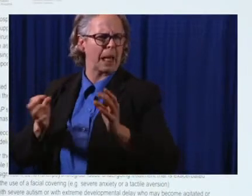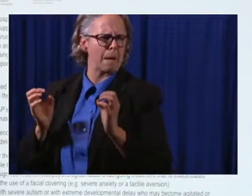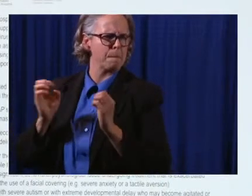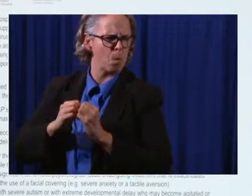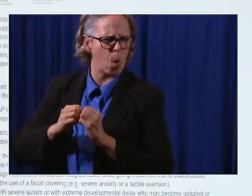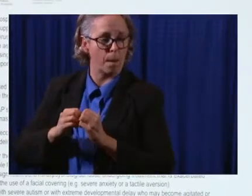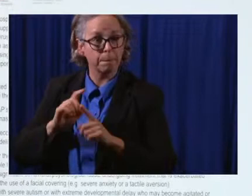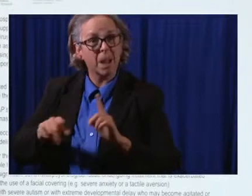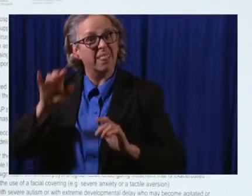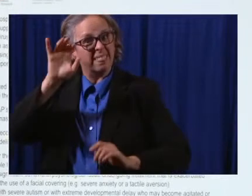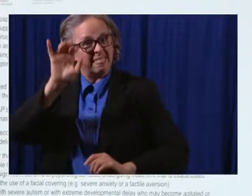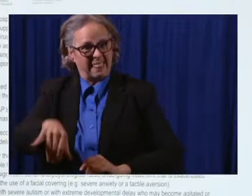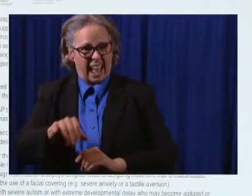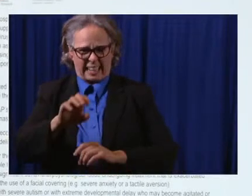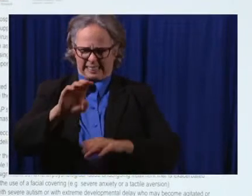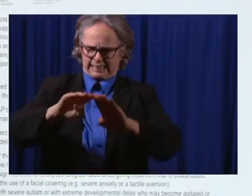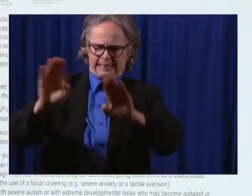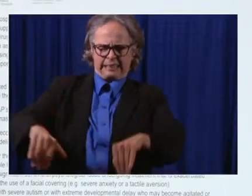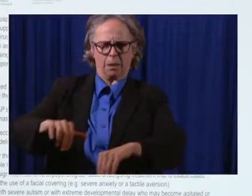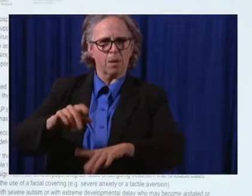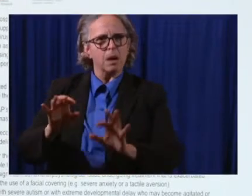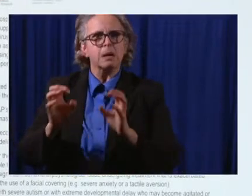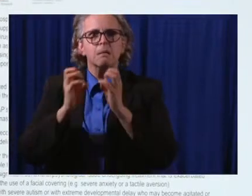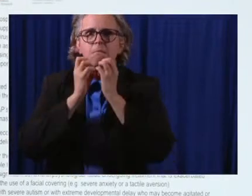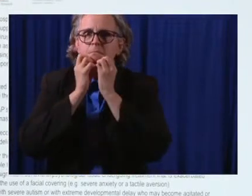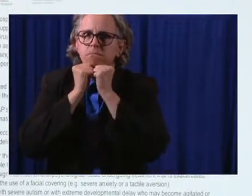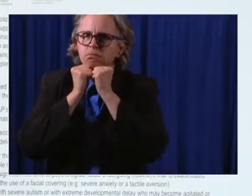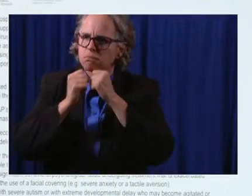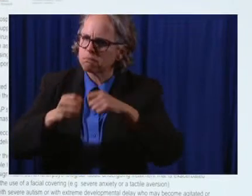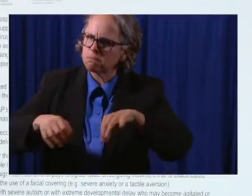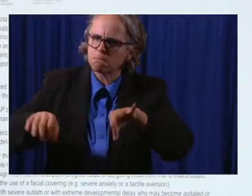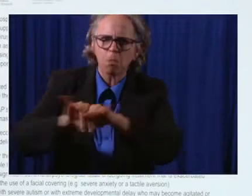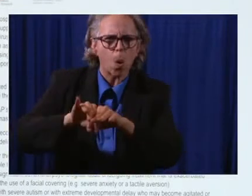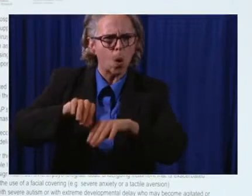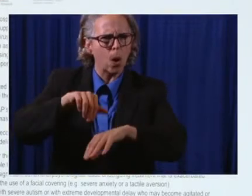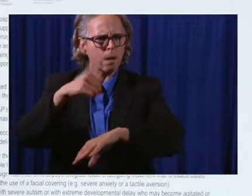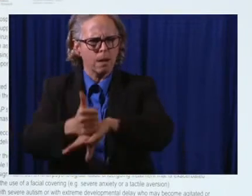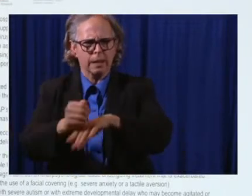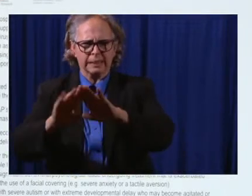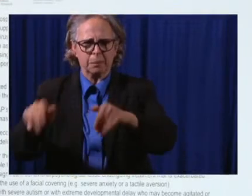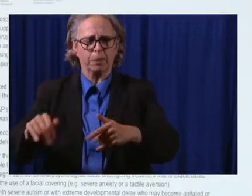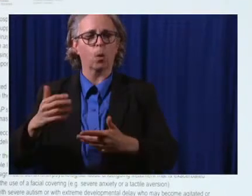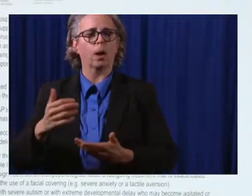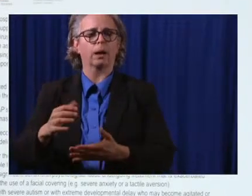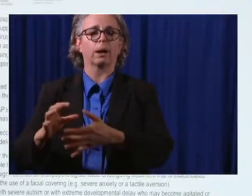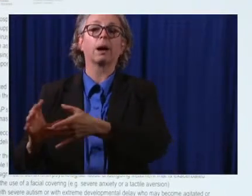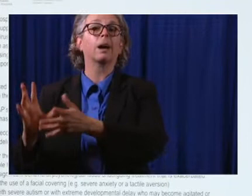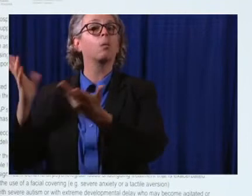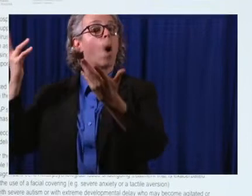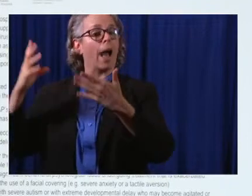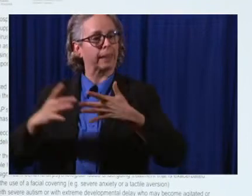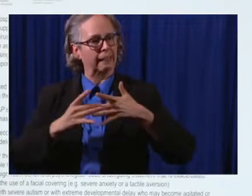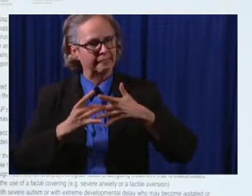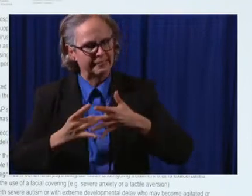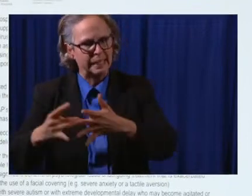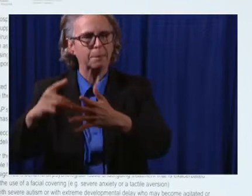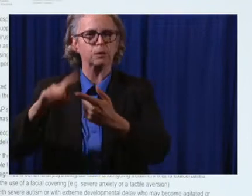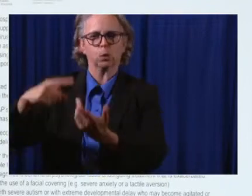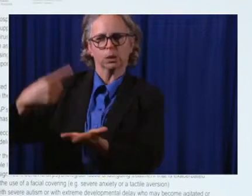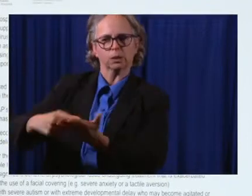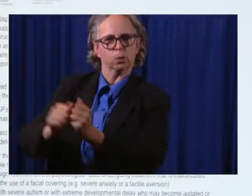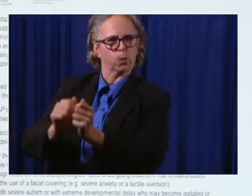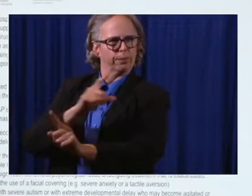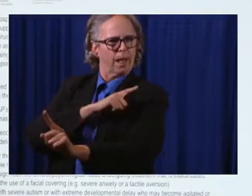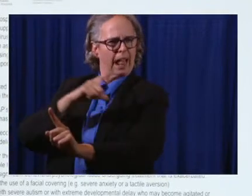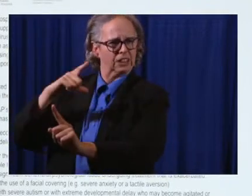use this system, which brings me to legislation. We have designed this system. It will go into